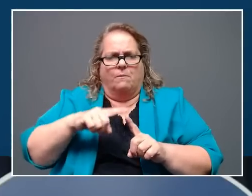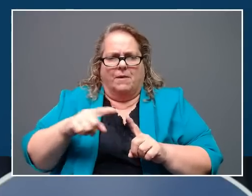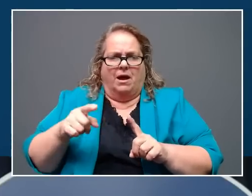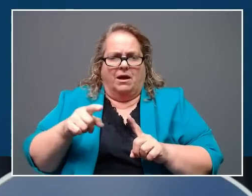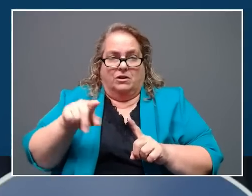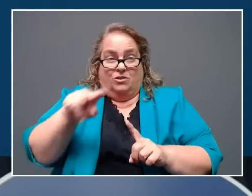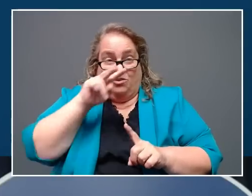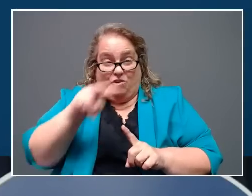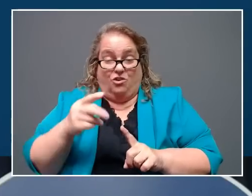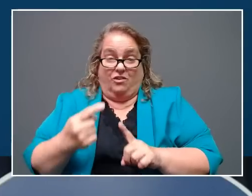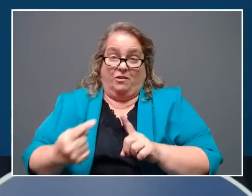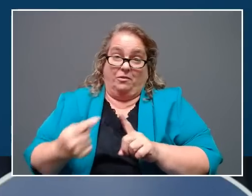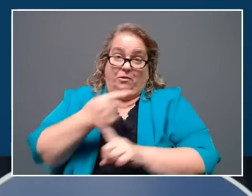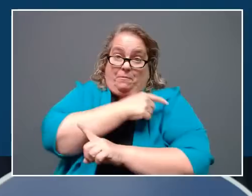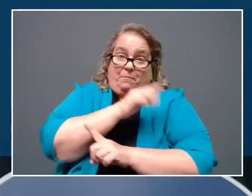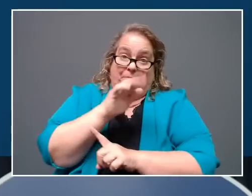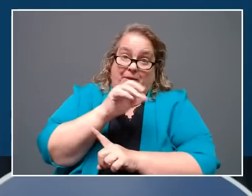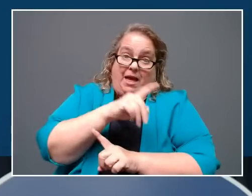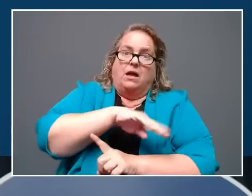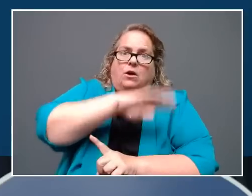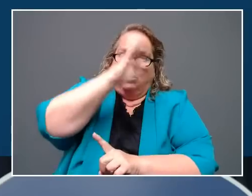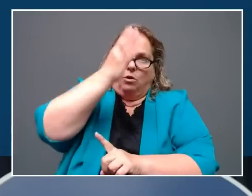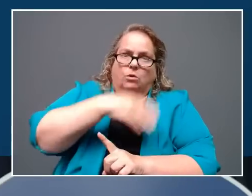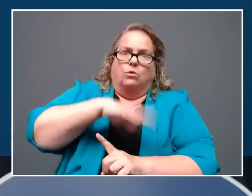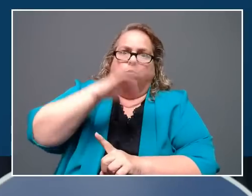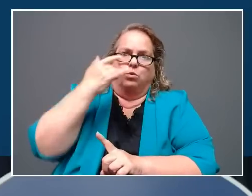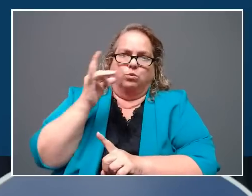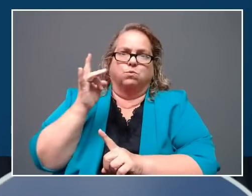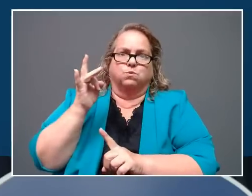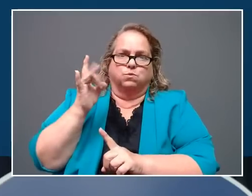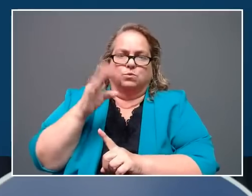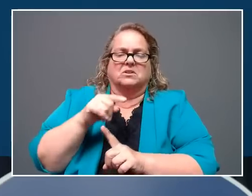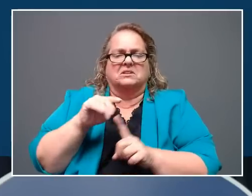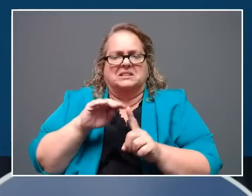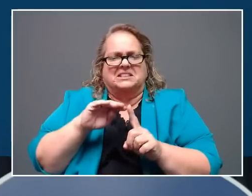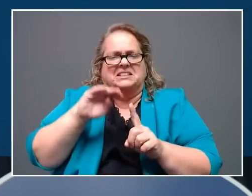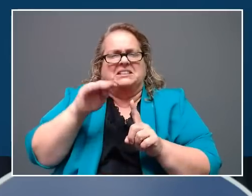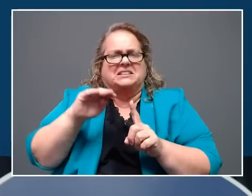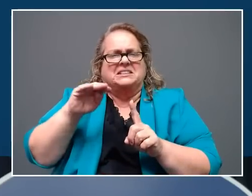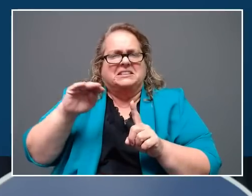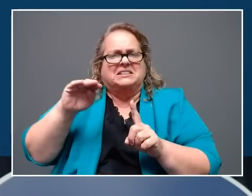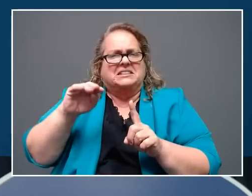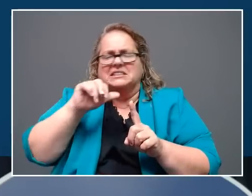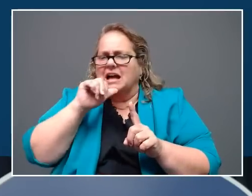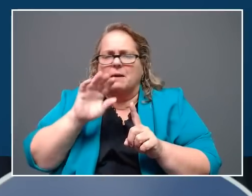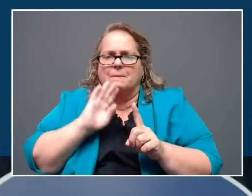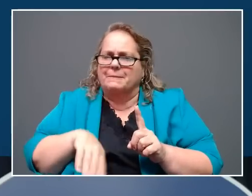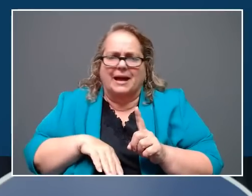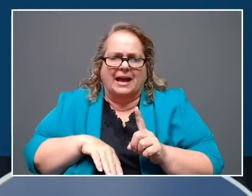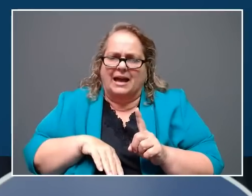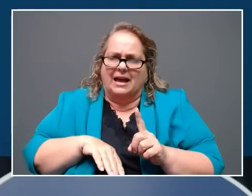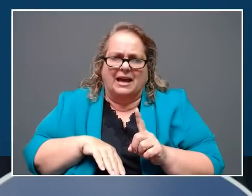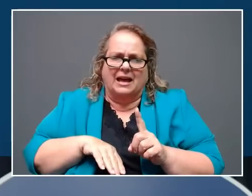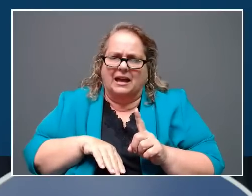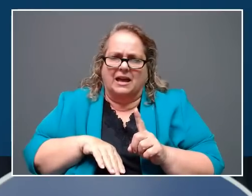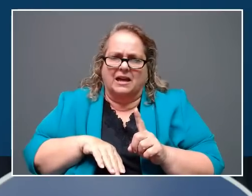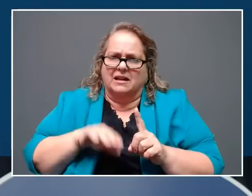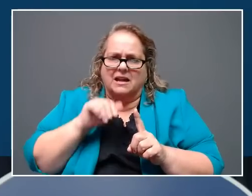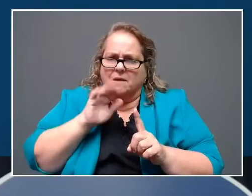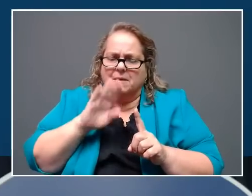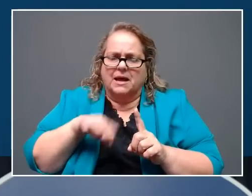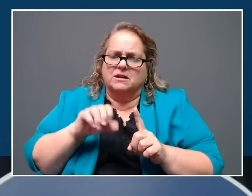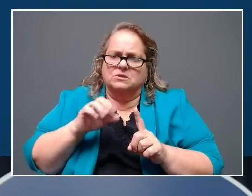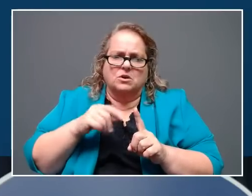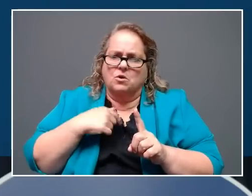pandemic, this is the most moderate increase that we have seen, and we don't necessarily expect